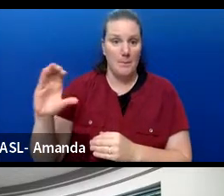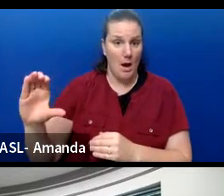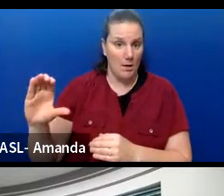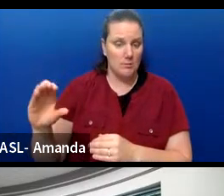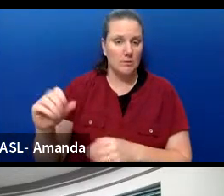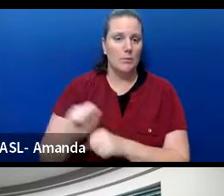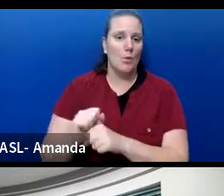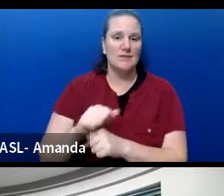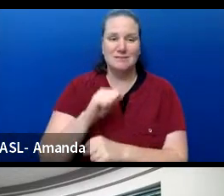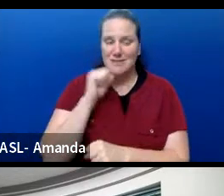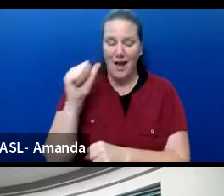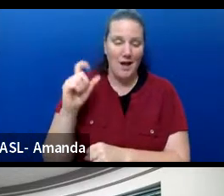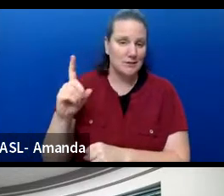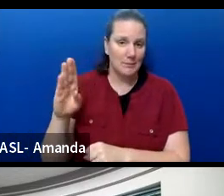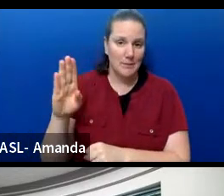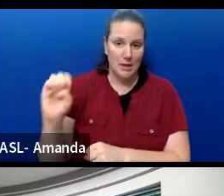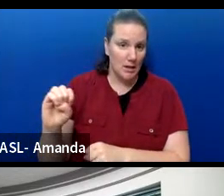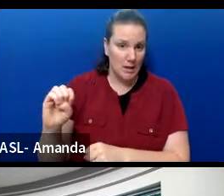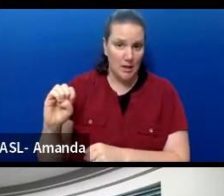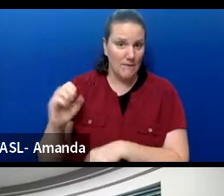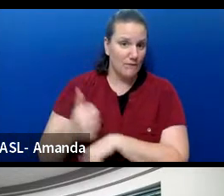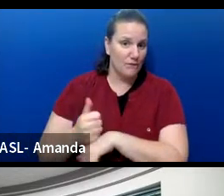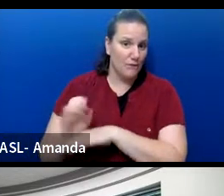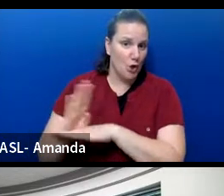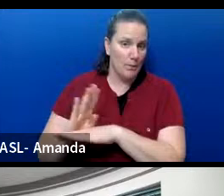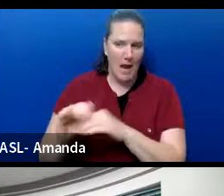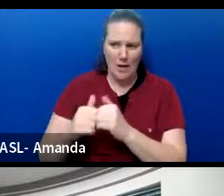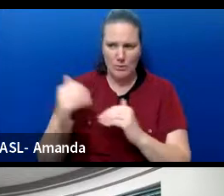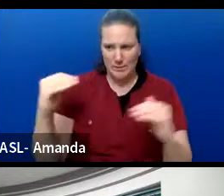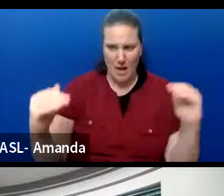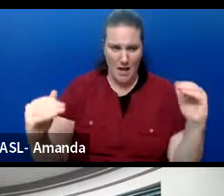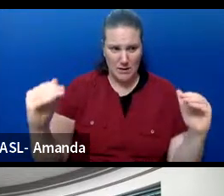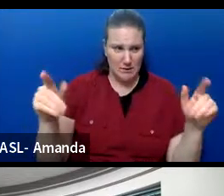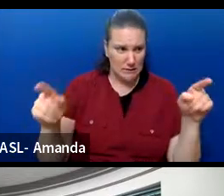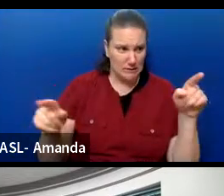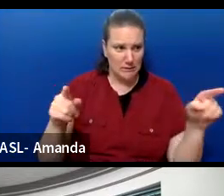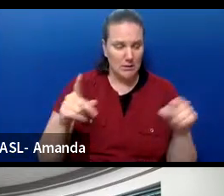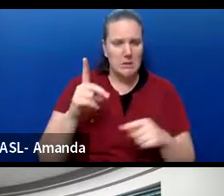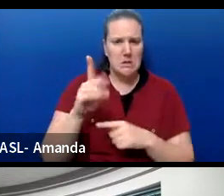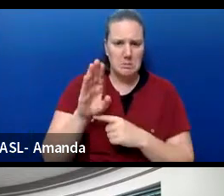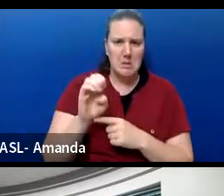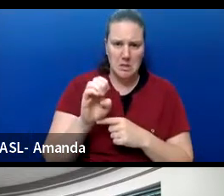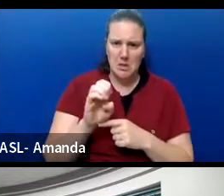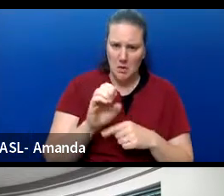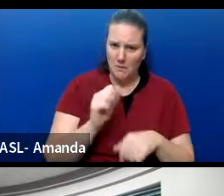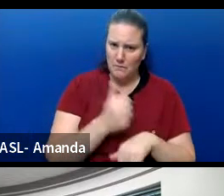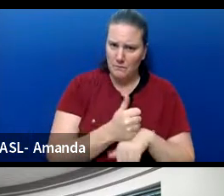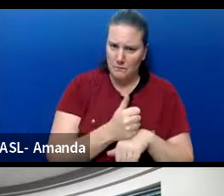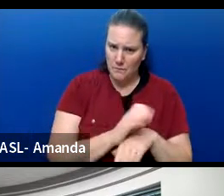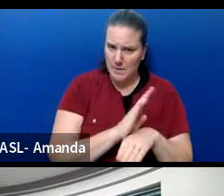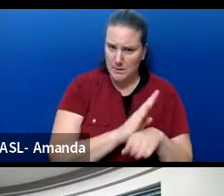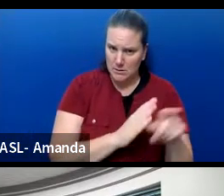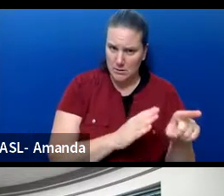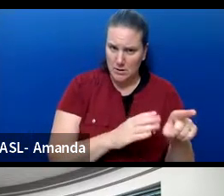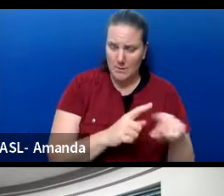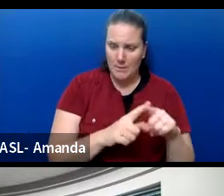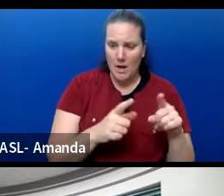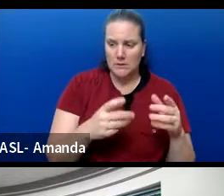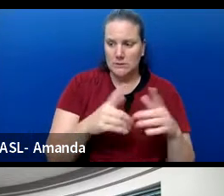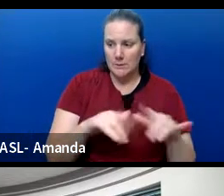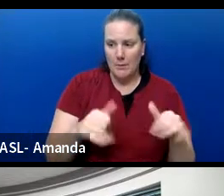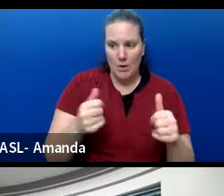firm. How do we balance those two things? I mean, we want to encourage DBE firms, but at the same time, we don't want to